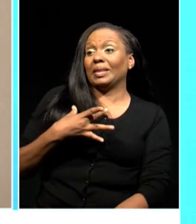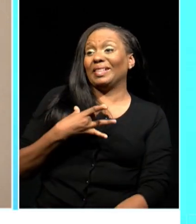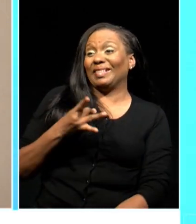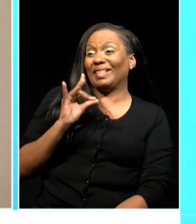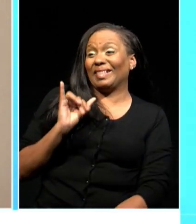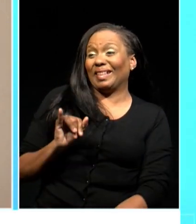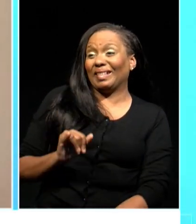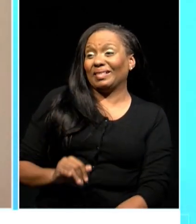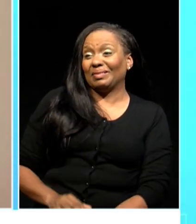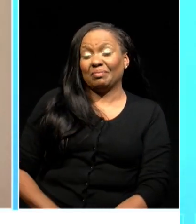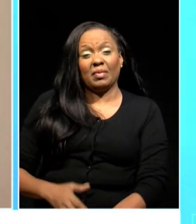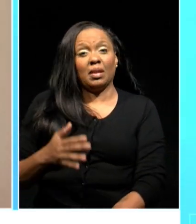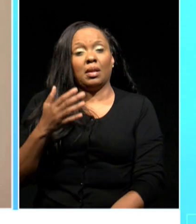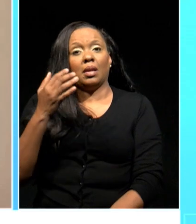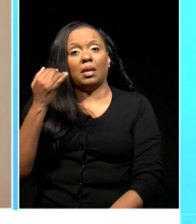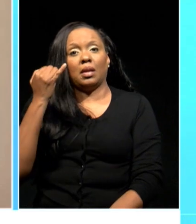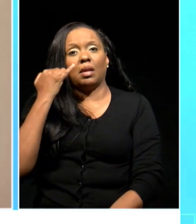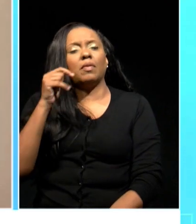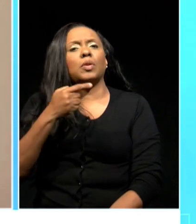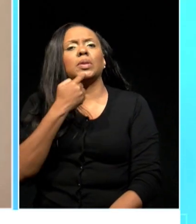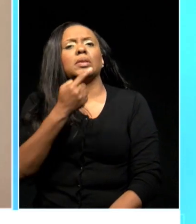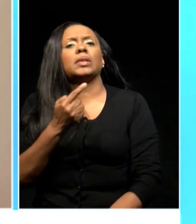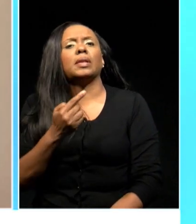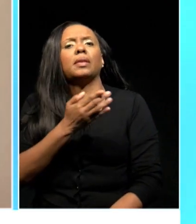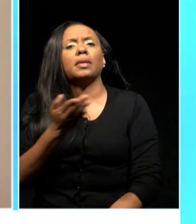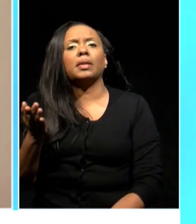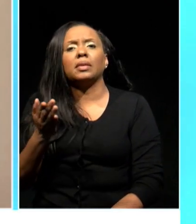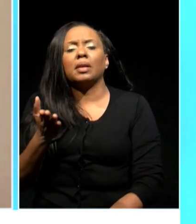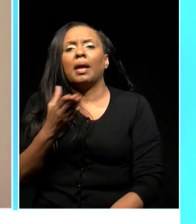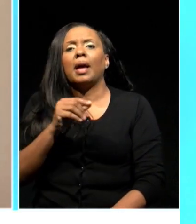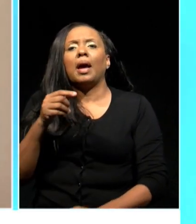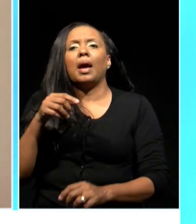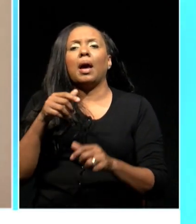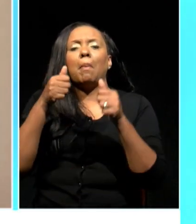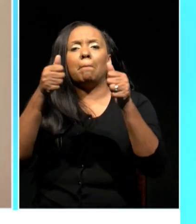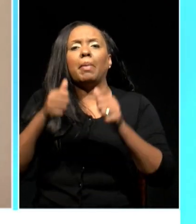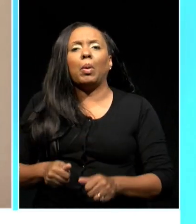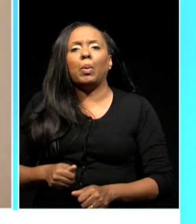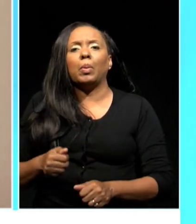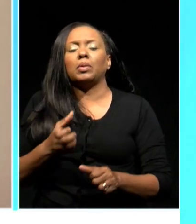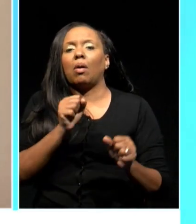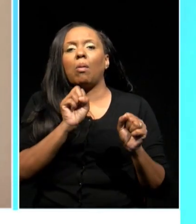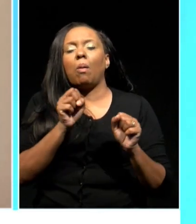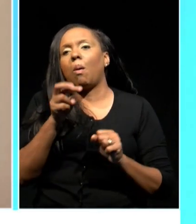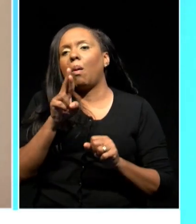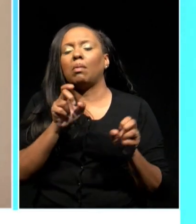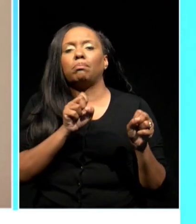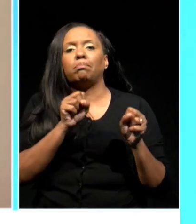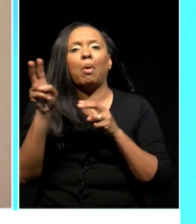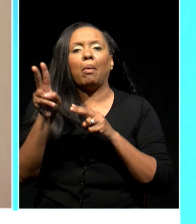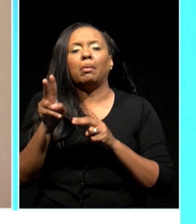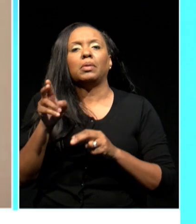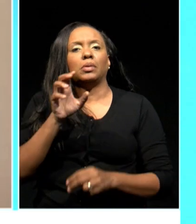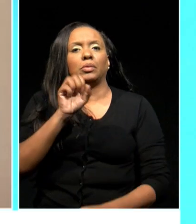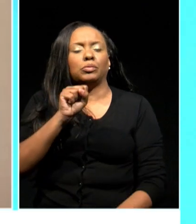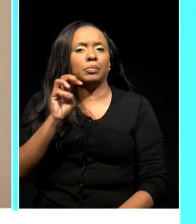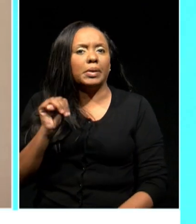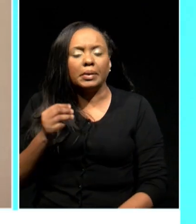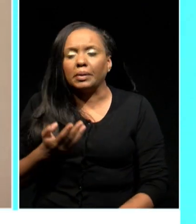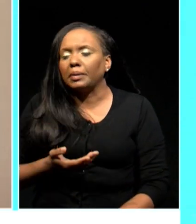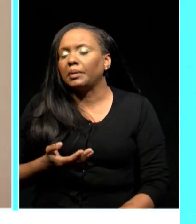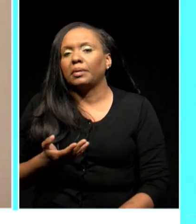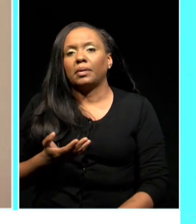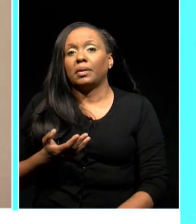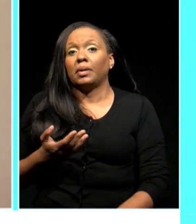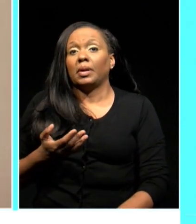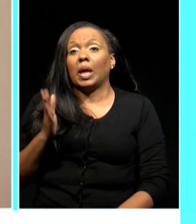you say these things, it will follow you. And individuals who would not be following you would end up saying, and it can certainly be used against you. So